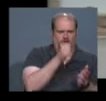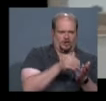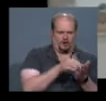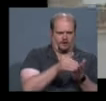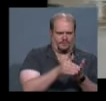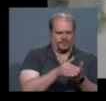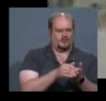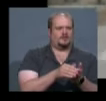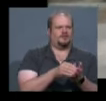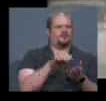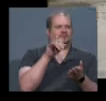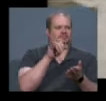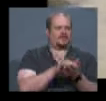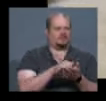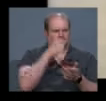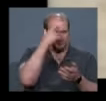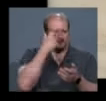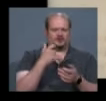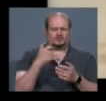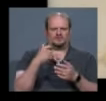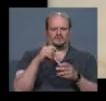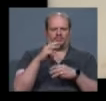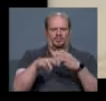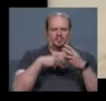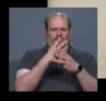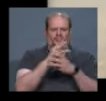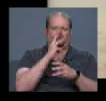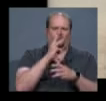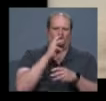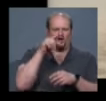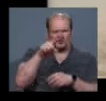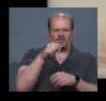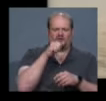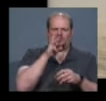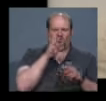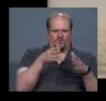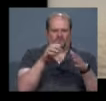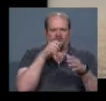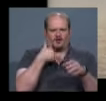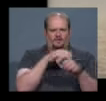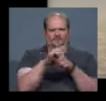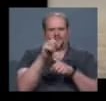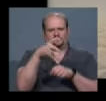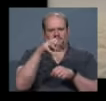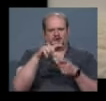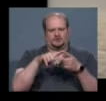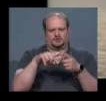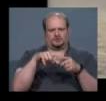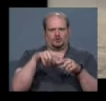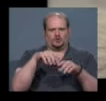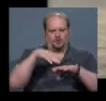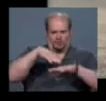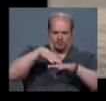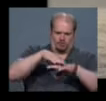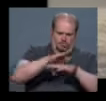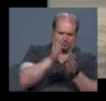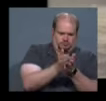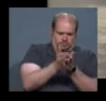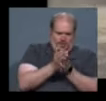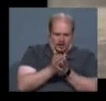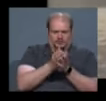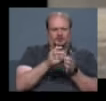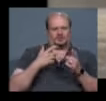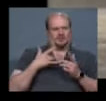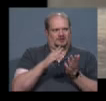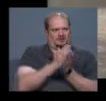it's a because of the nature of the waterway up there being on a river, there's not enough room to launch it by the bow like they normally do. So this is a